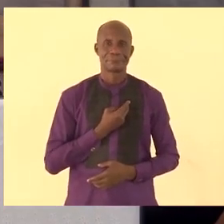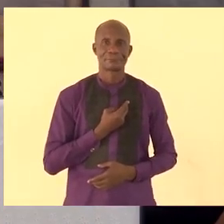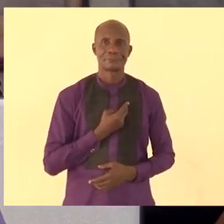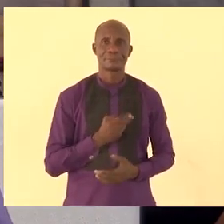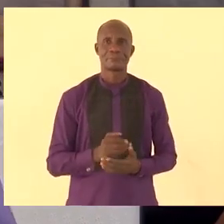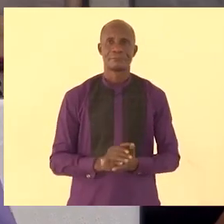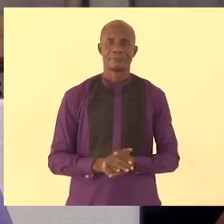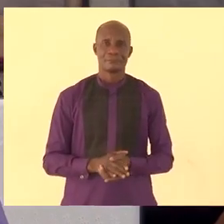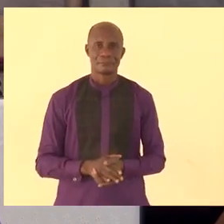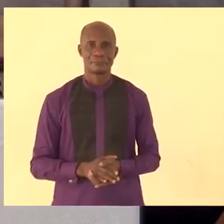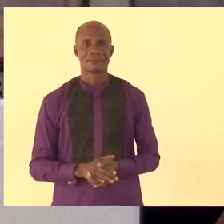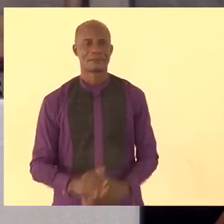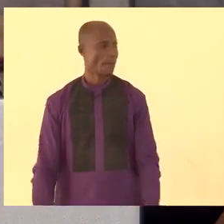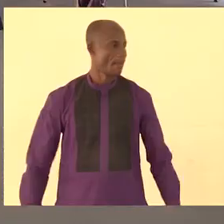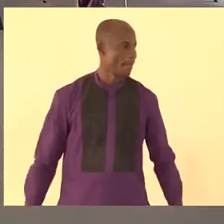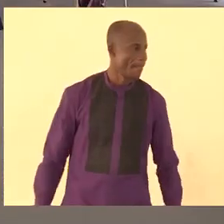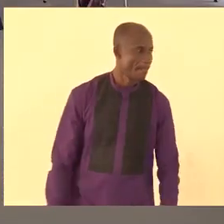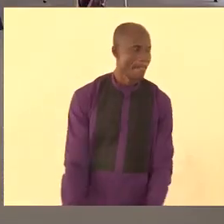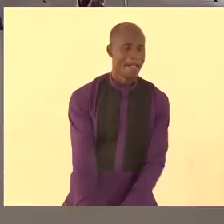Yes, Emmanuel.